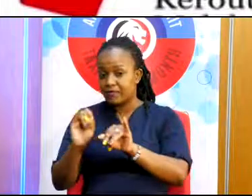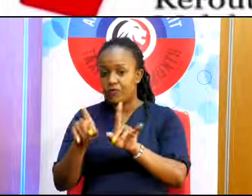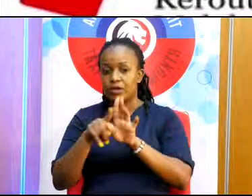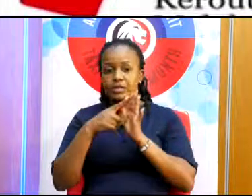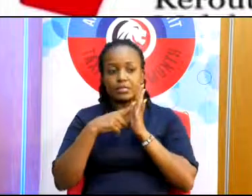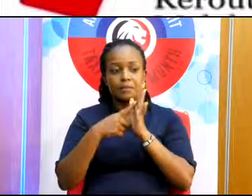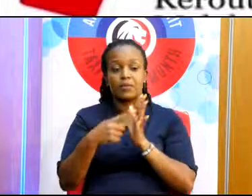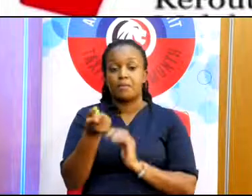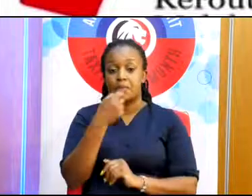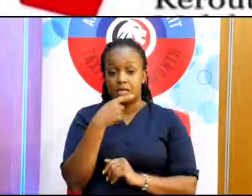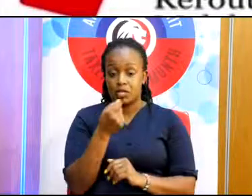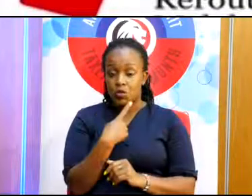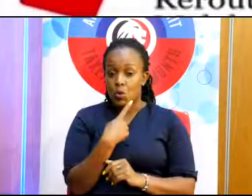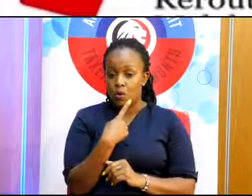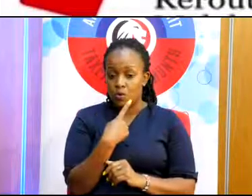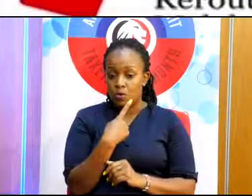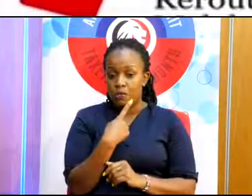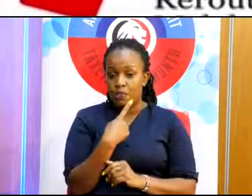medical supplies.